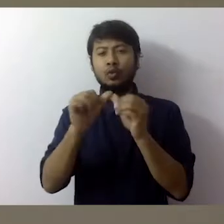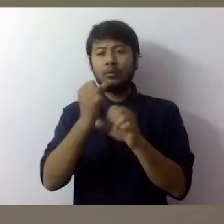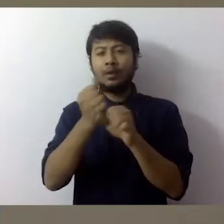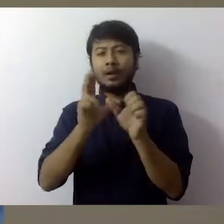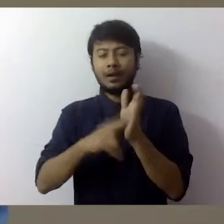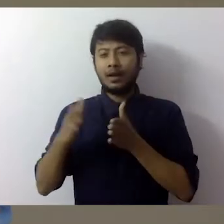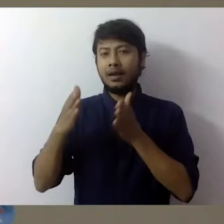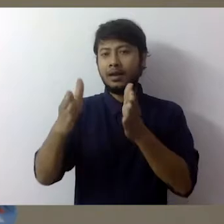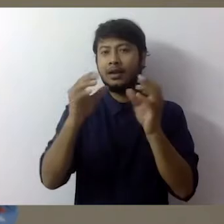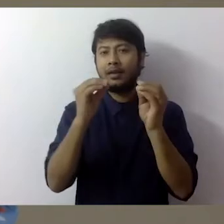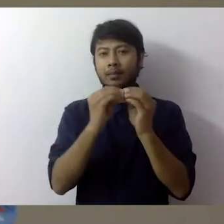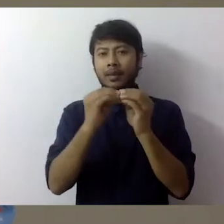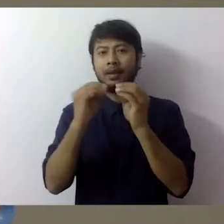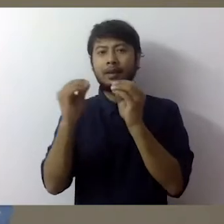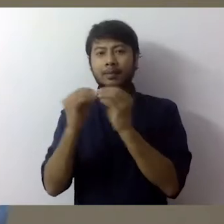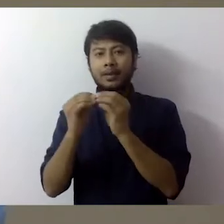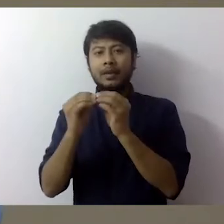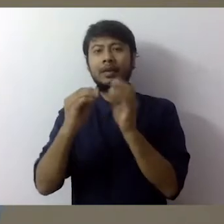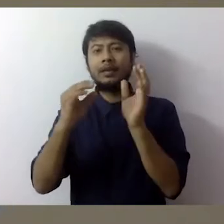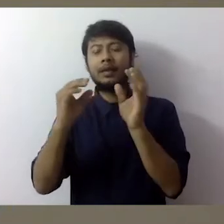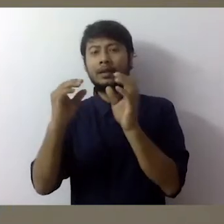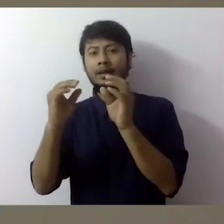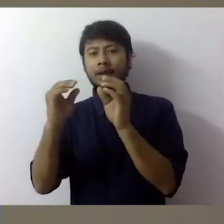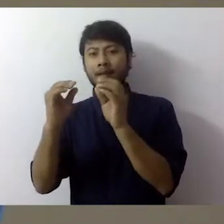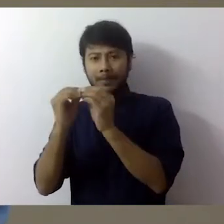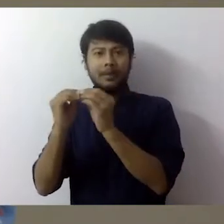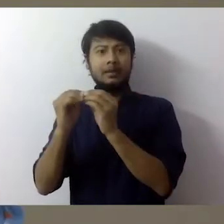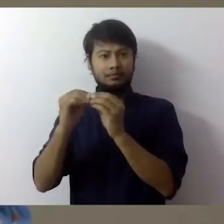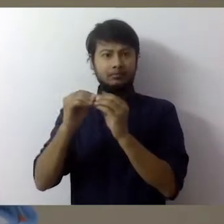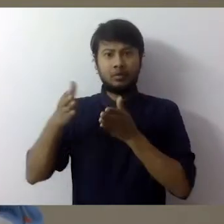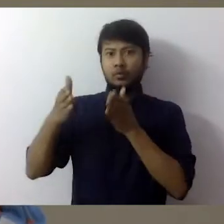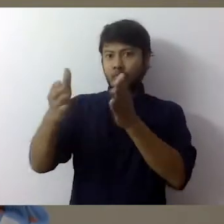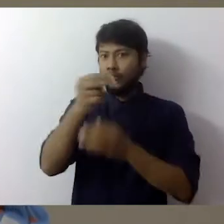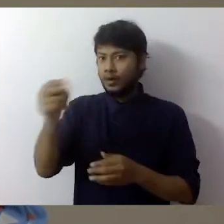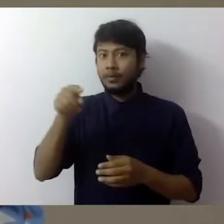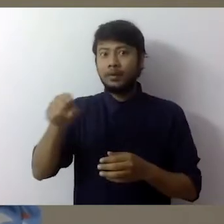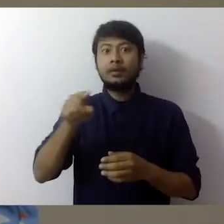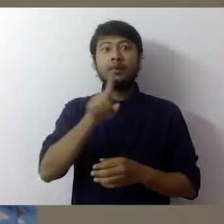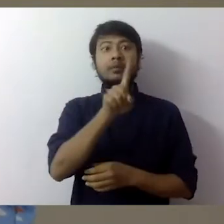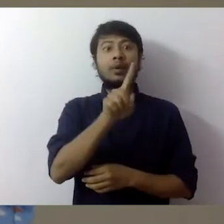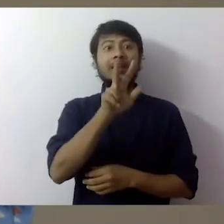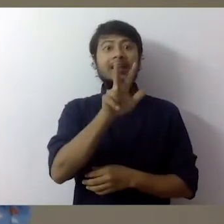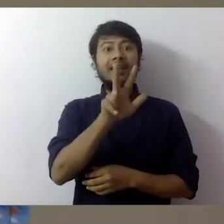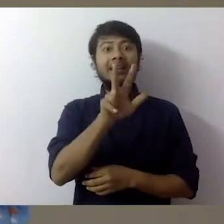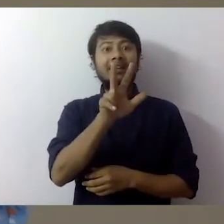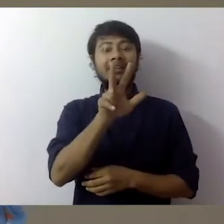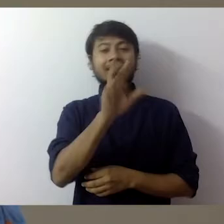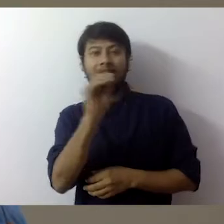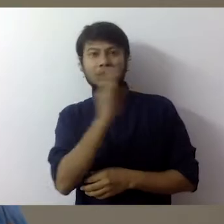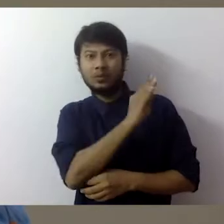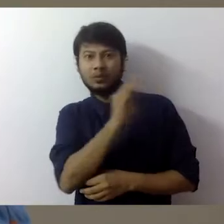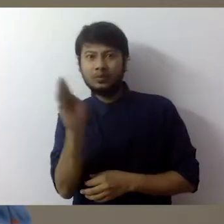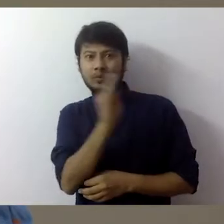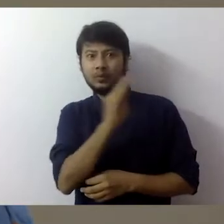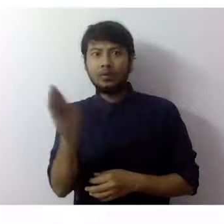Located in Bhuban Banerjee Lane, the studio was active from the 1880s and produced popular prints for the